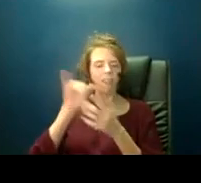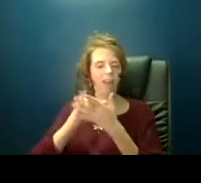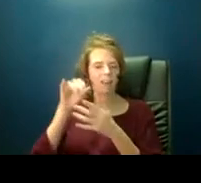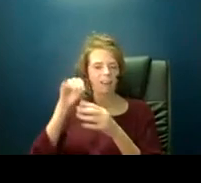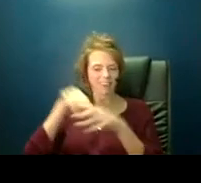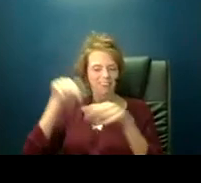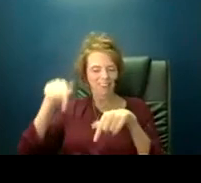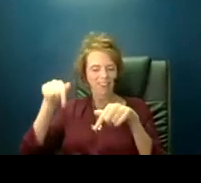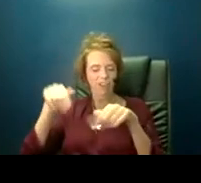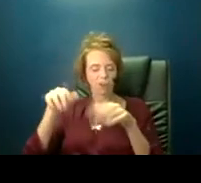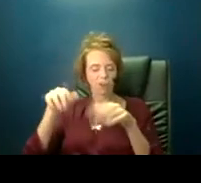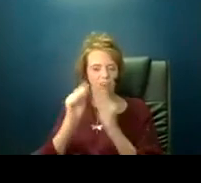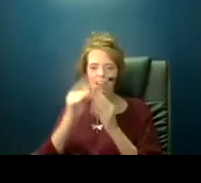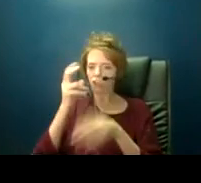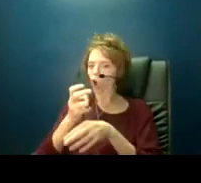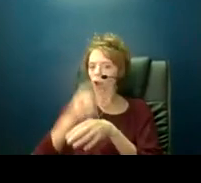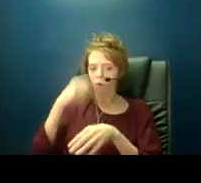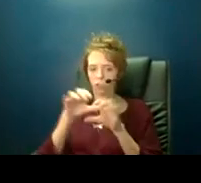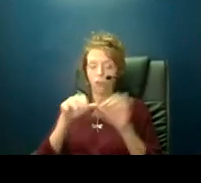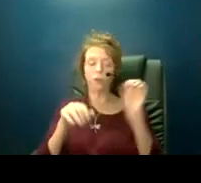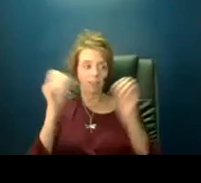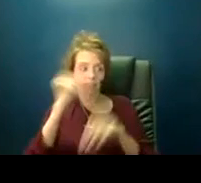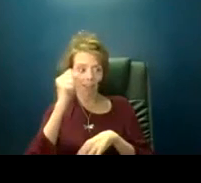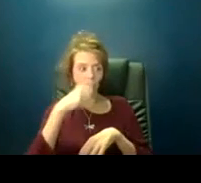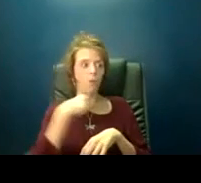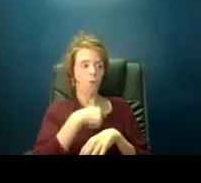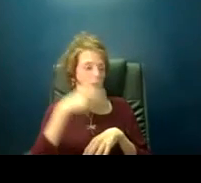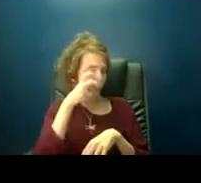do. Yeah, and so we hear the